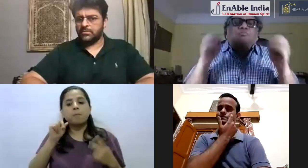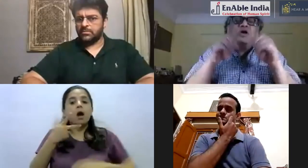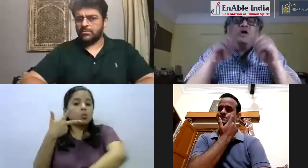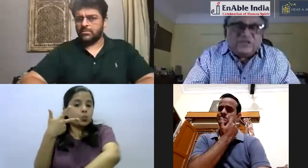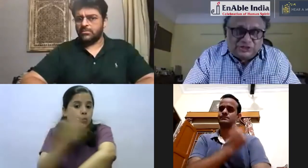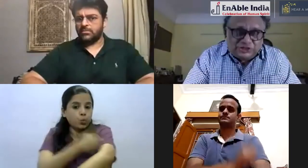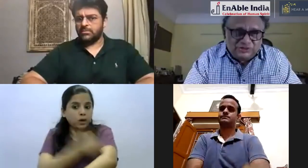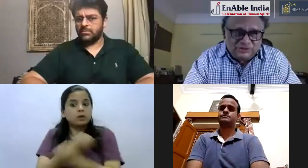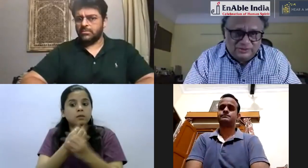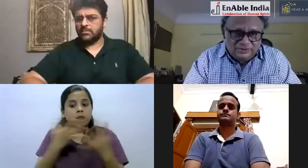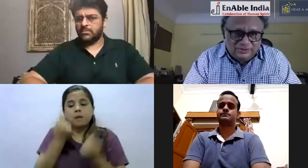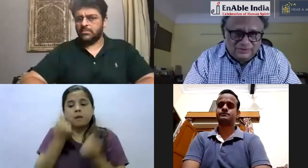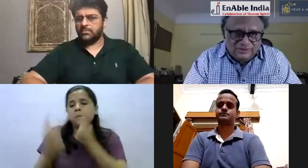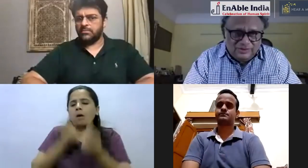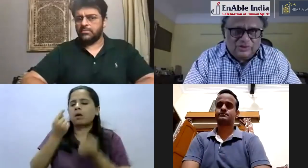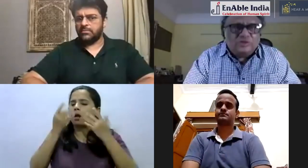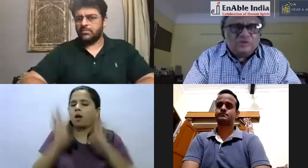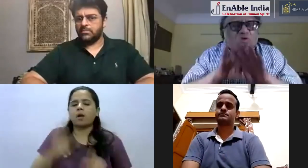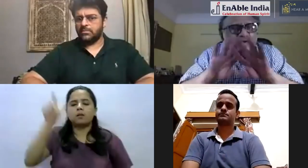vaccine politics.